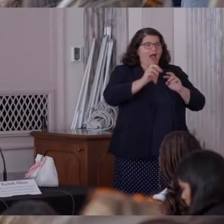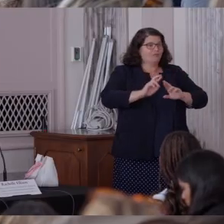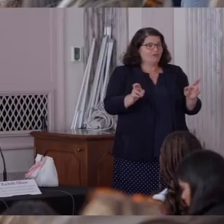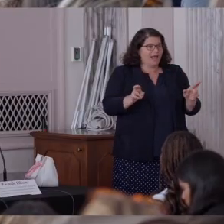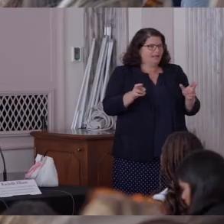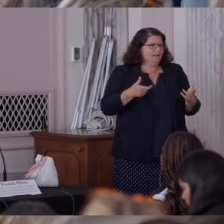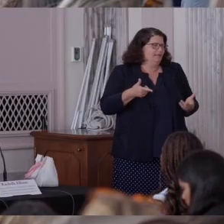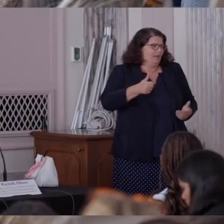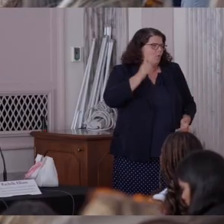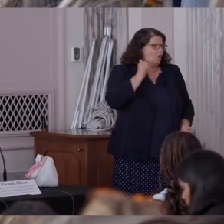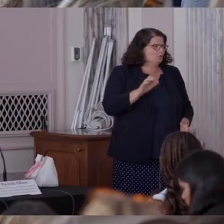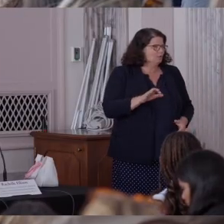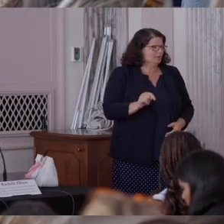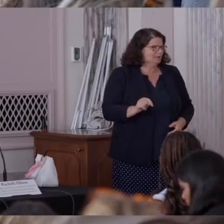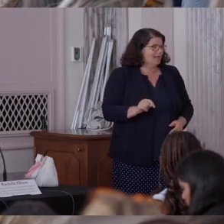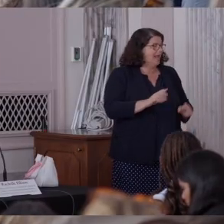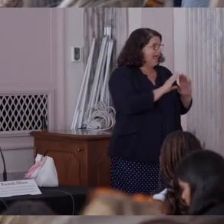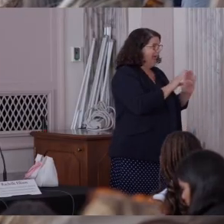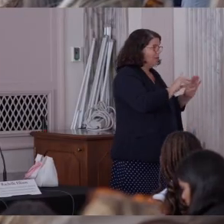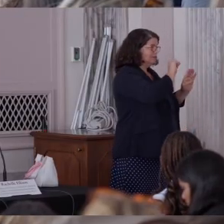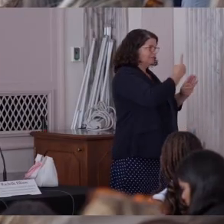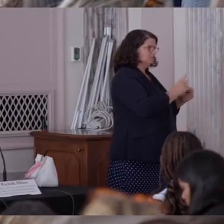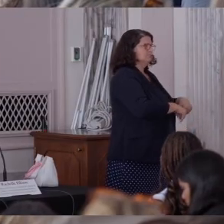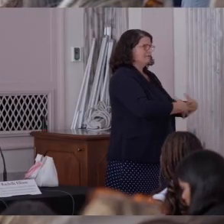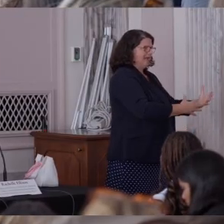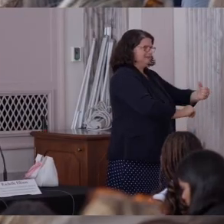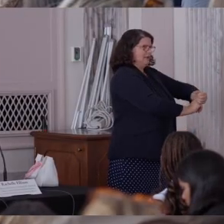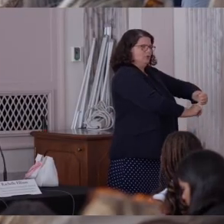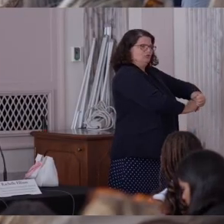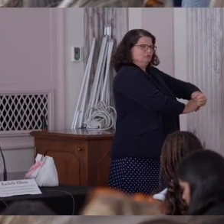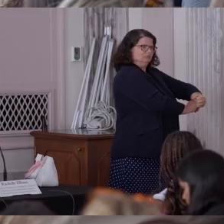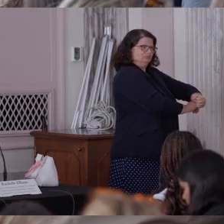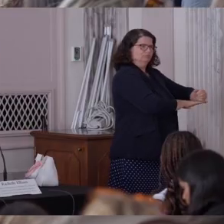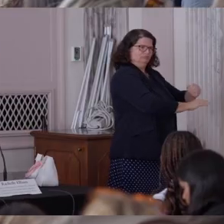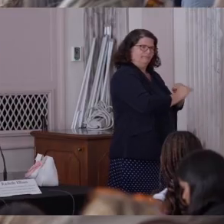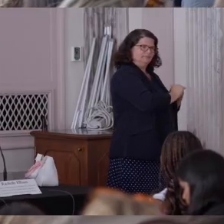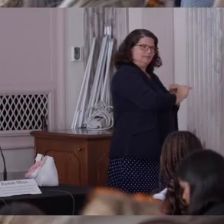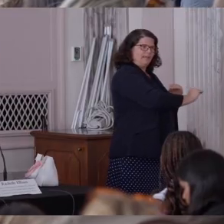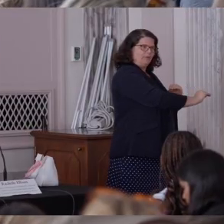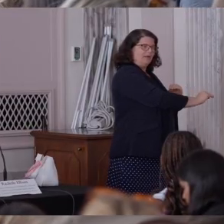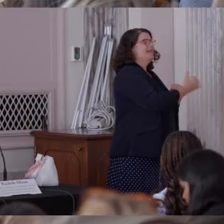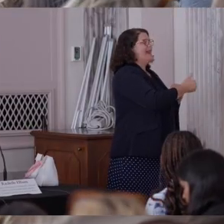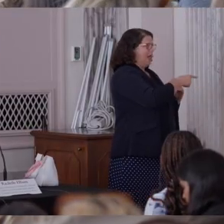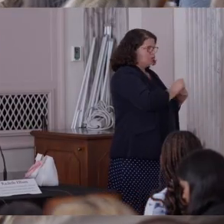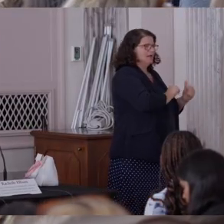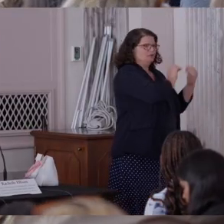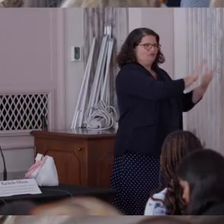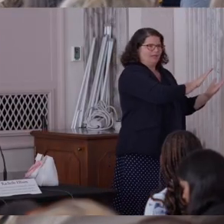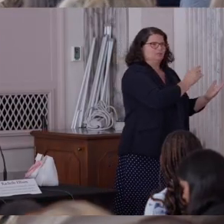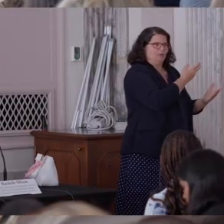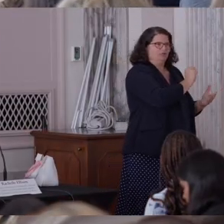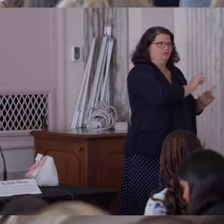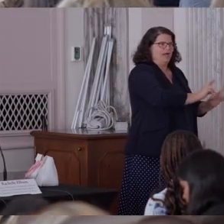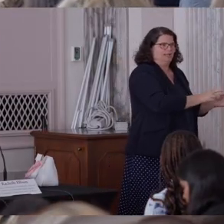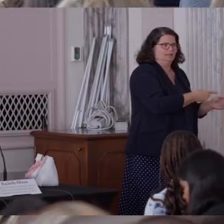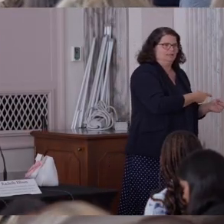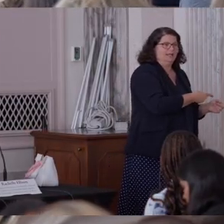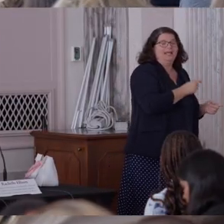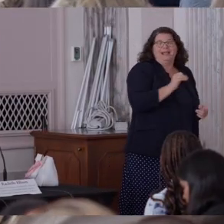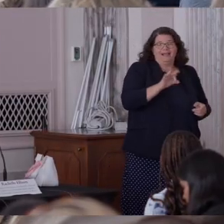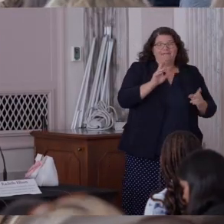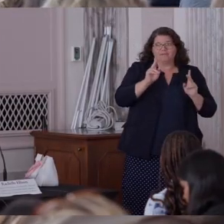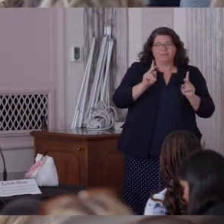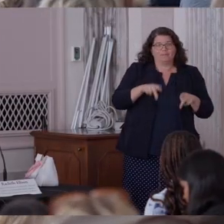First approach, because they have the foundation. And if someone is not prepared to address the mental health or substance abuse